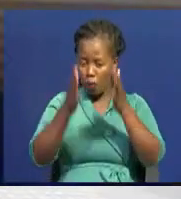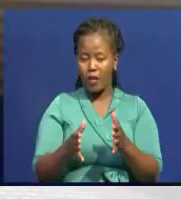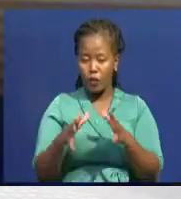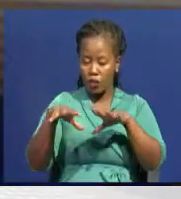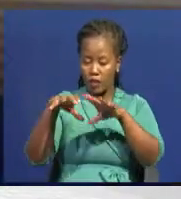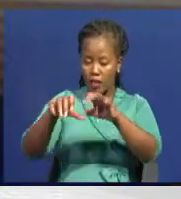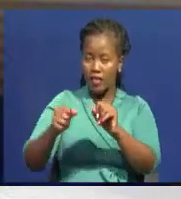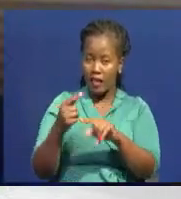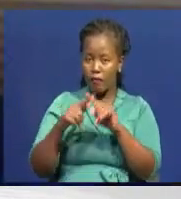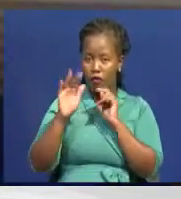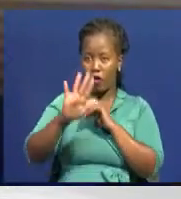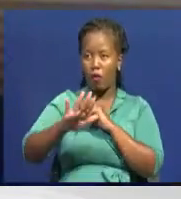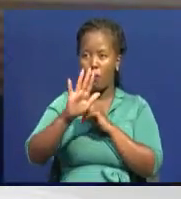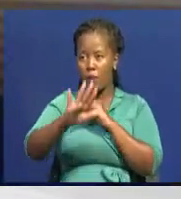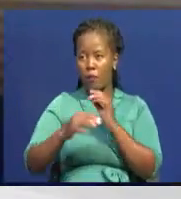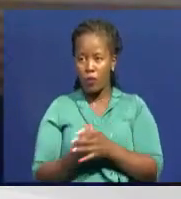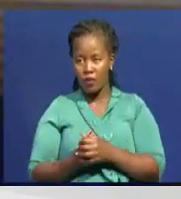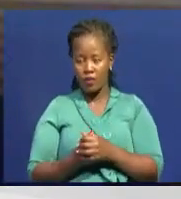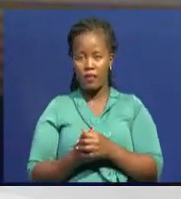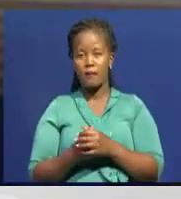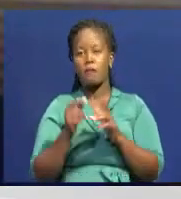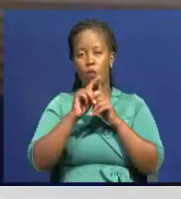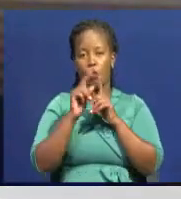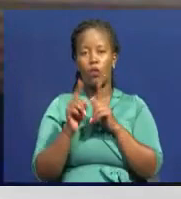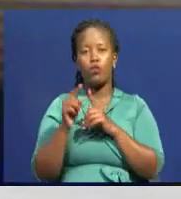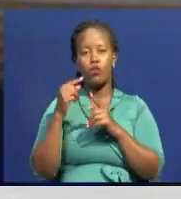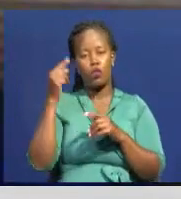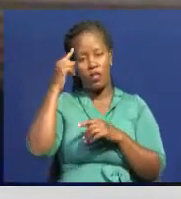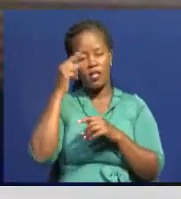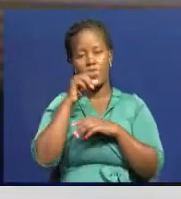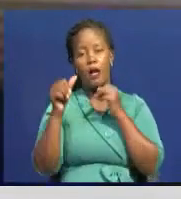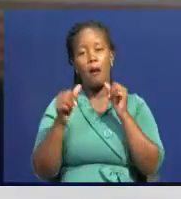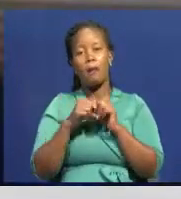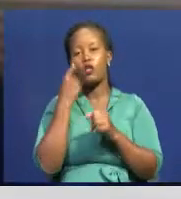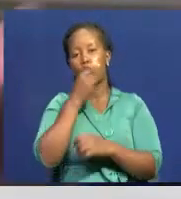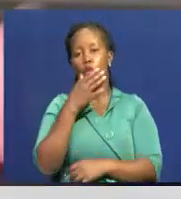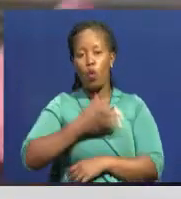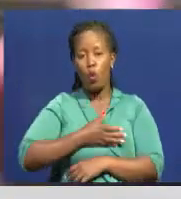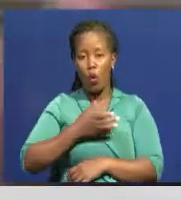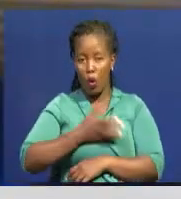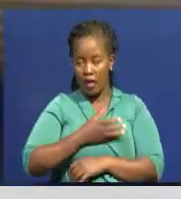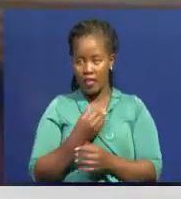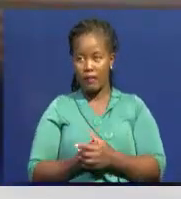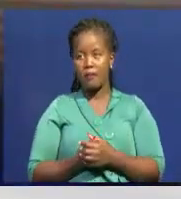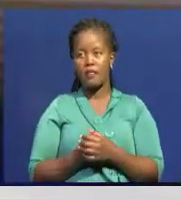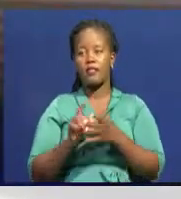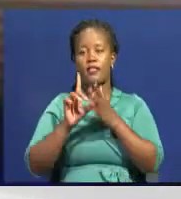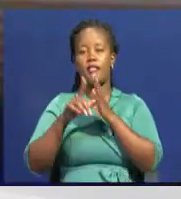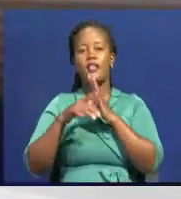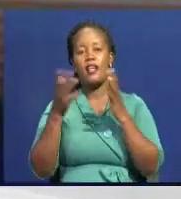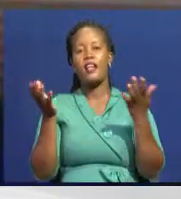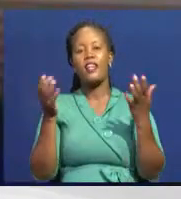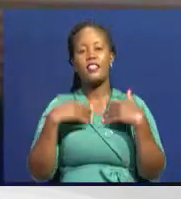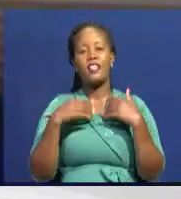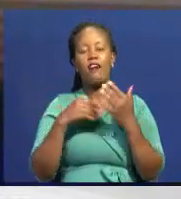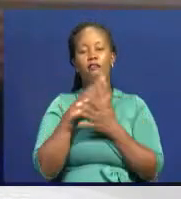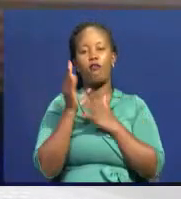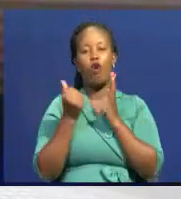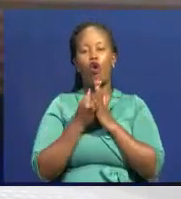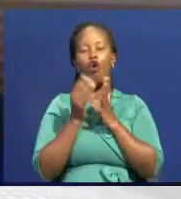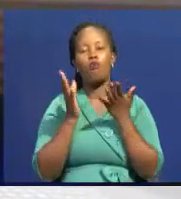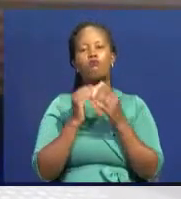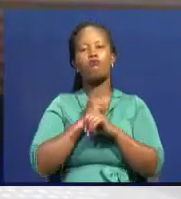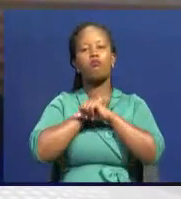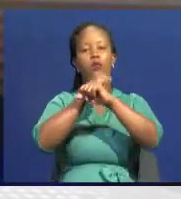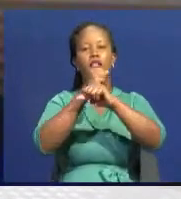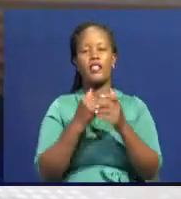to do some hanky-panky stuff with that property, now they can, they have it protected. When